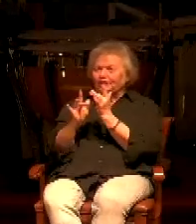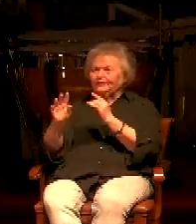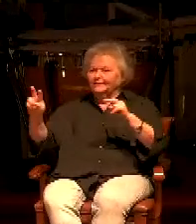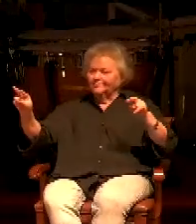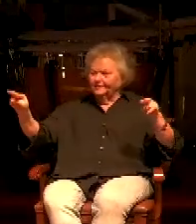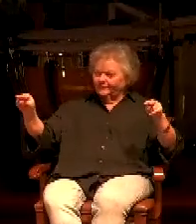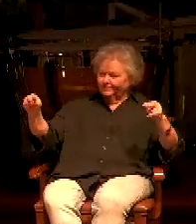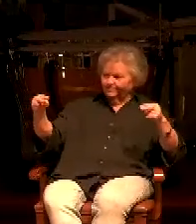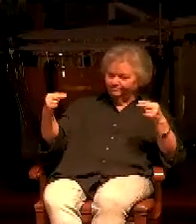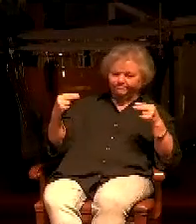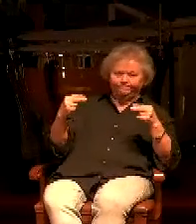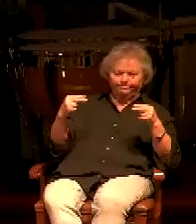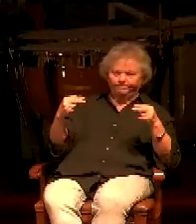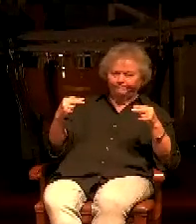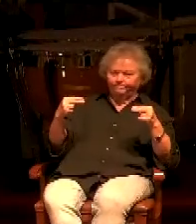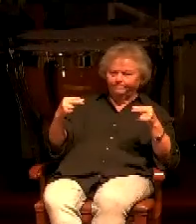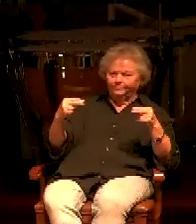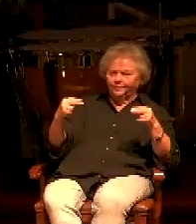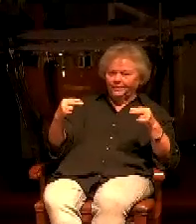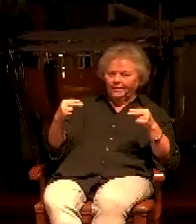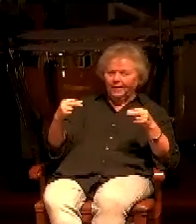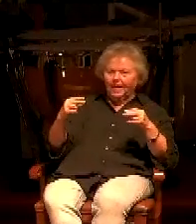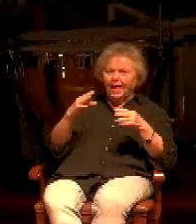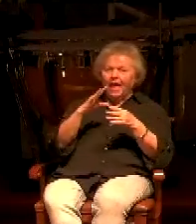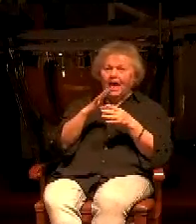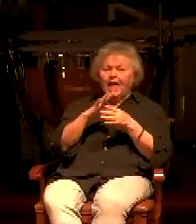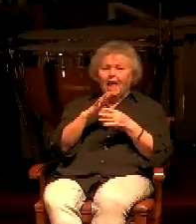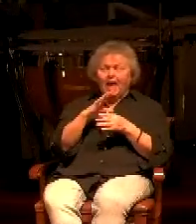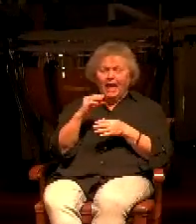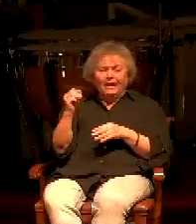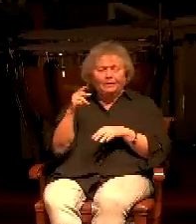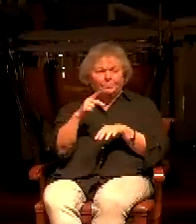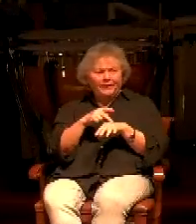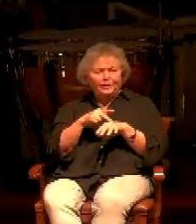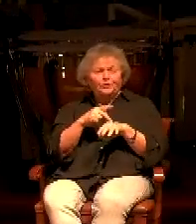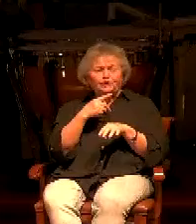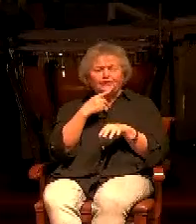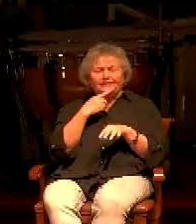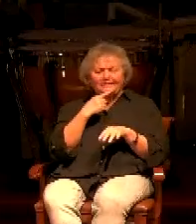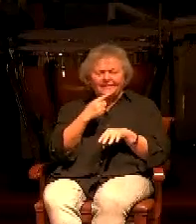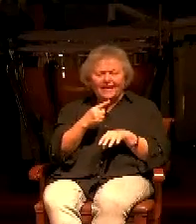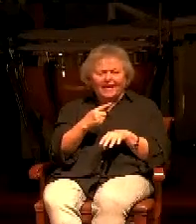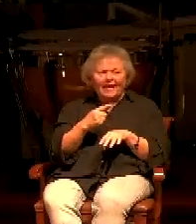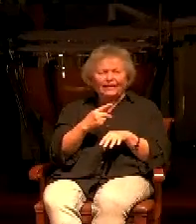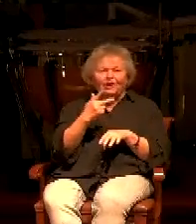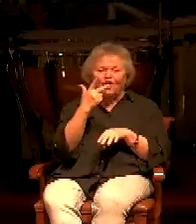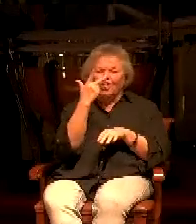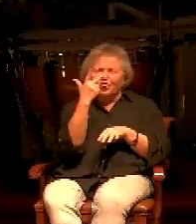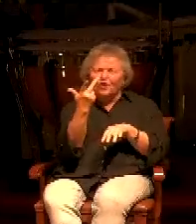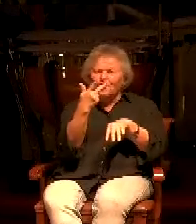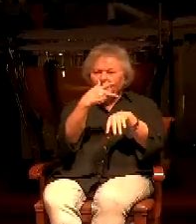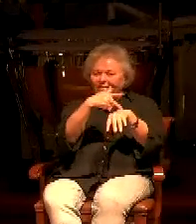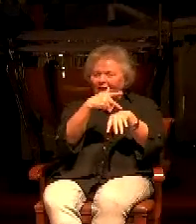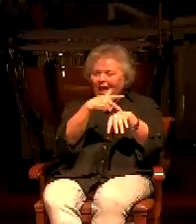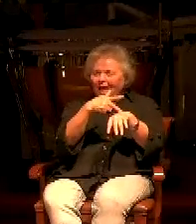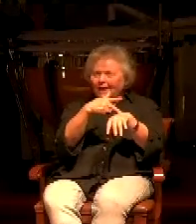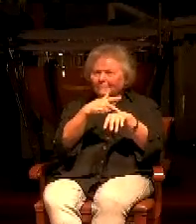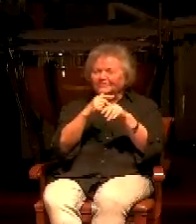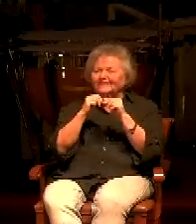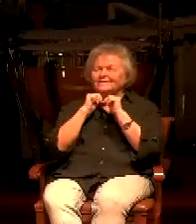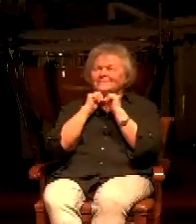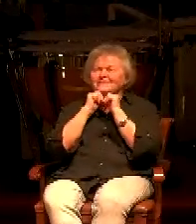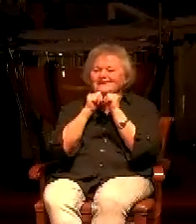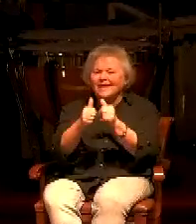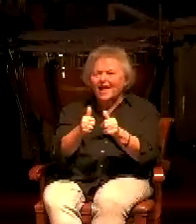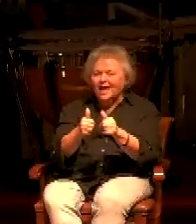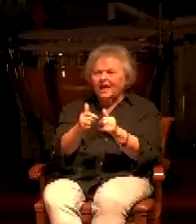room, across the courtyard. And Peter's just said for the third time, which Jesus predicted and Peter denied, he just said for the third time, "I don't know this